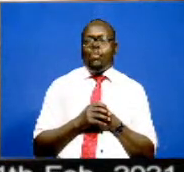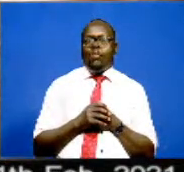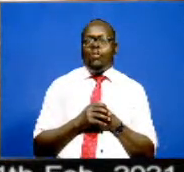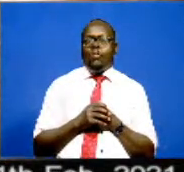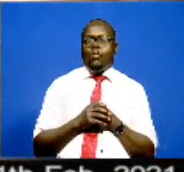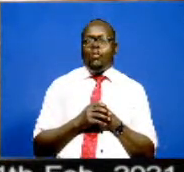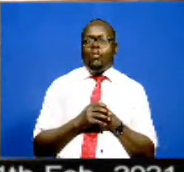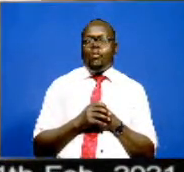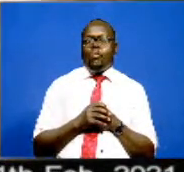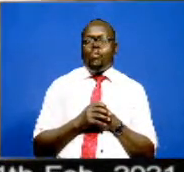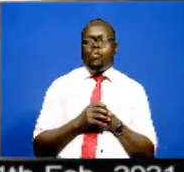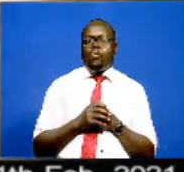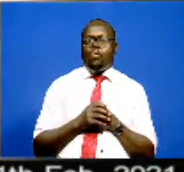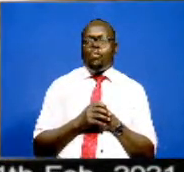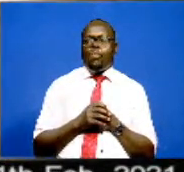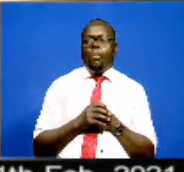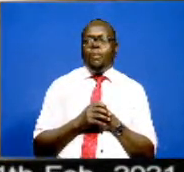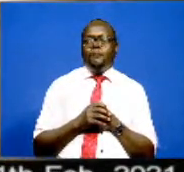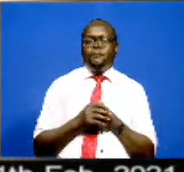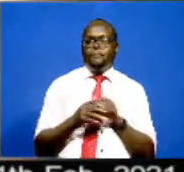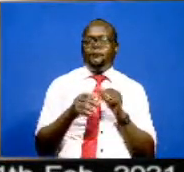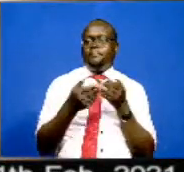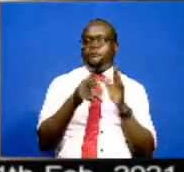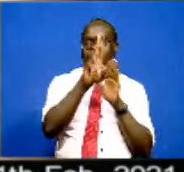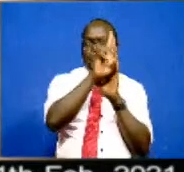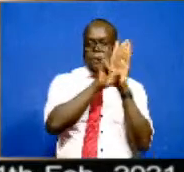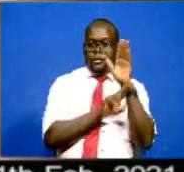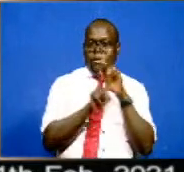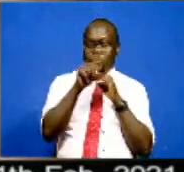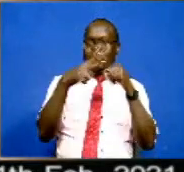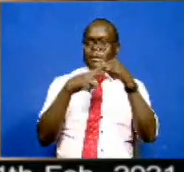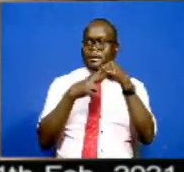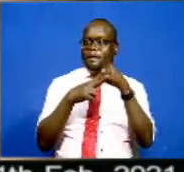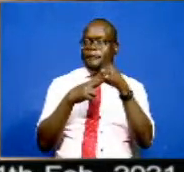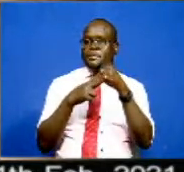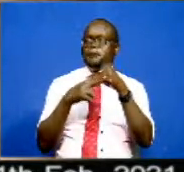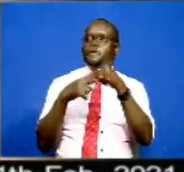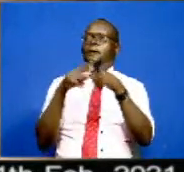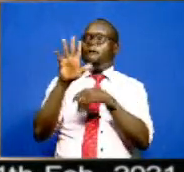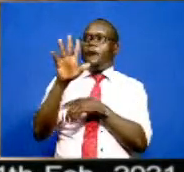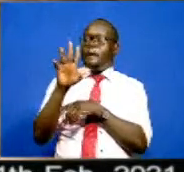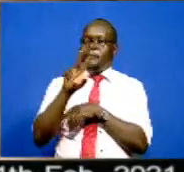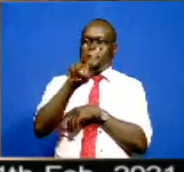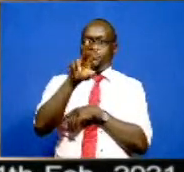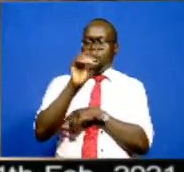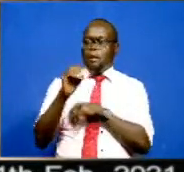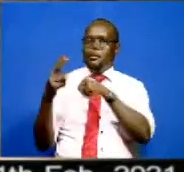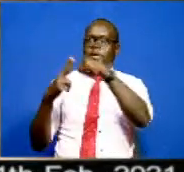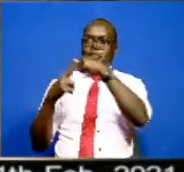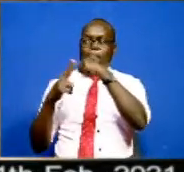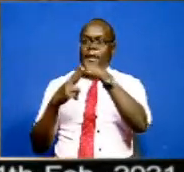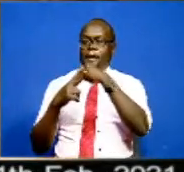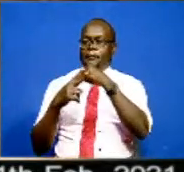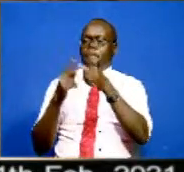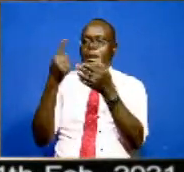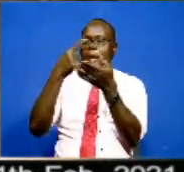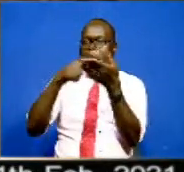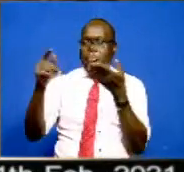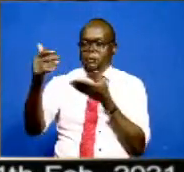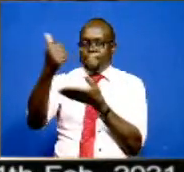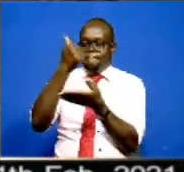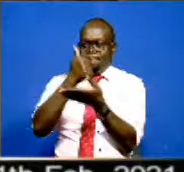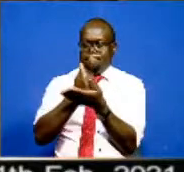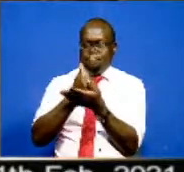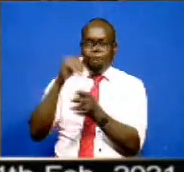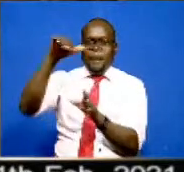Yes. Pursuant to the provision of standing under 175 and 207, this House approves the appointment of the